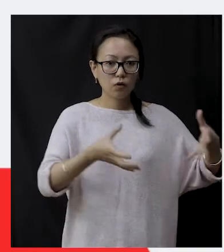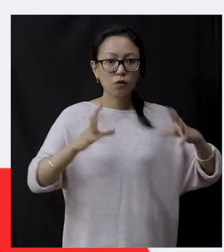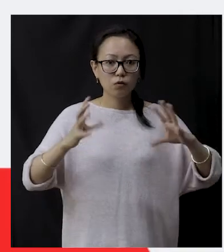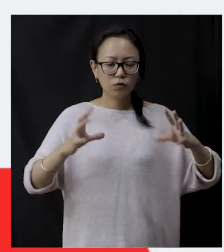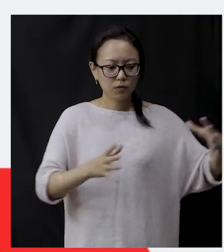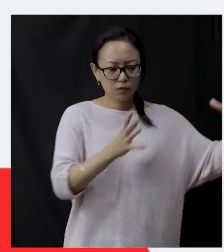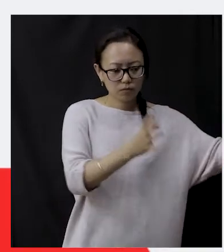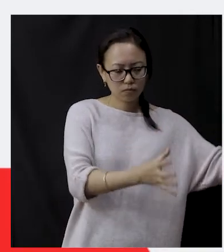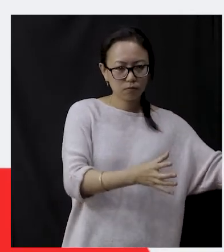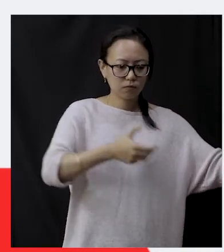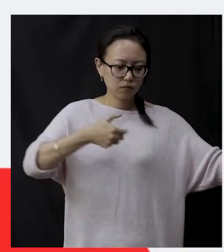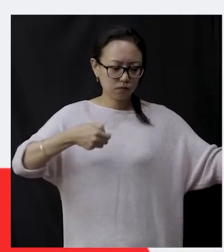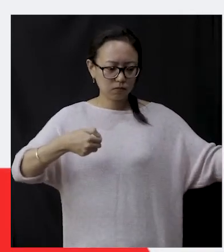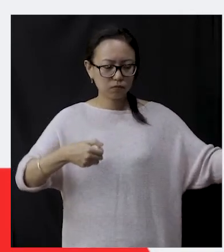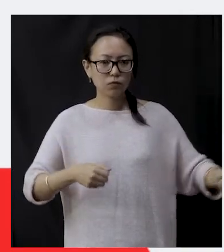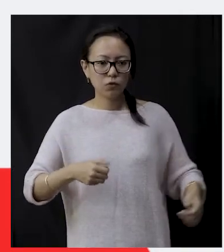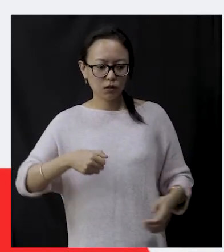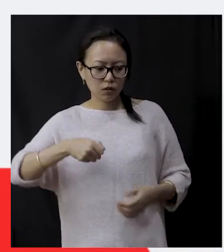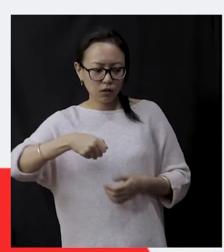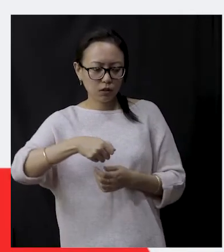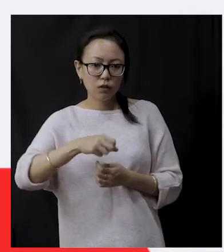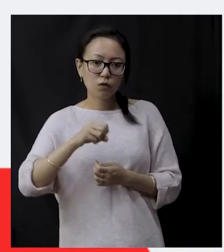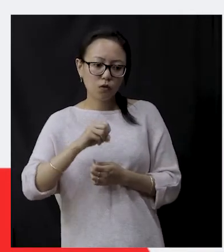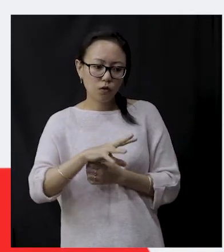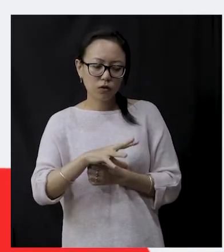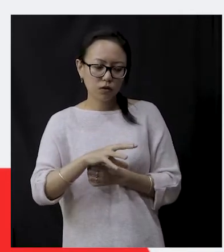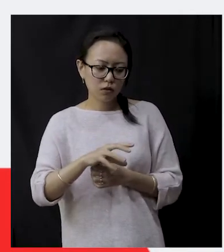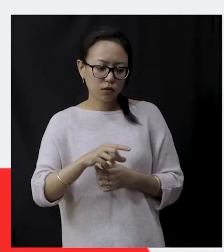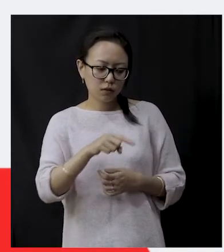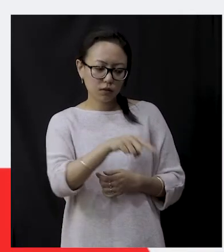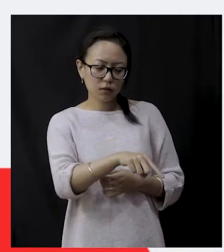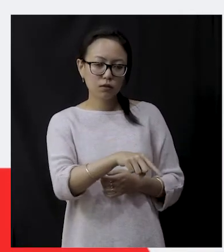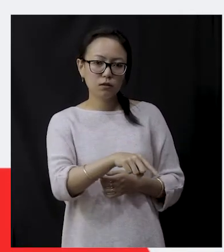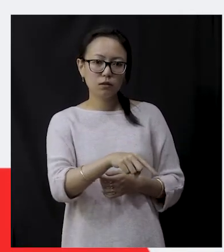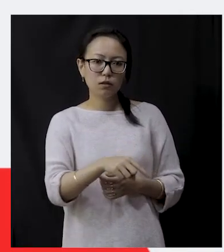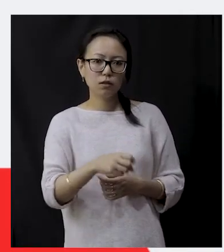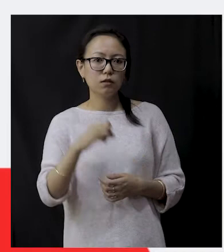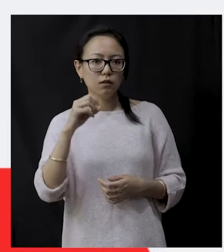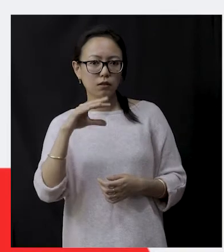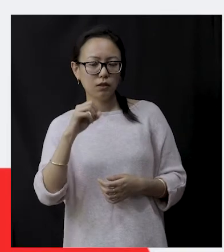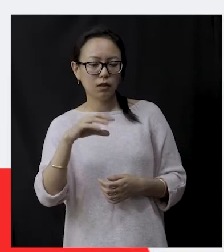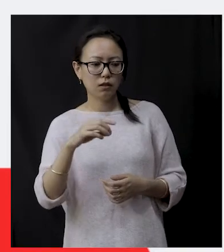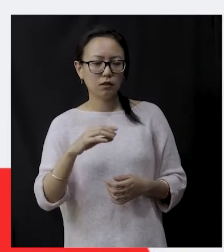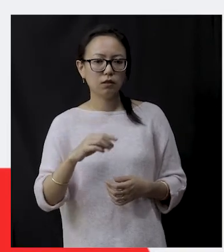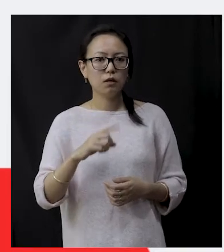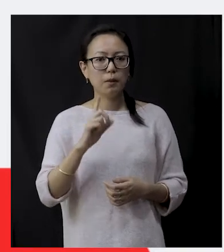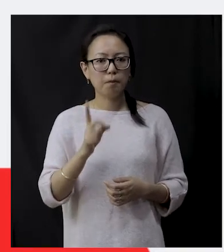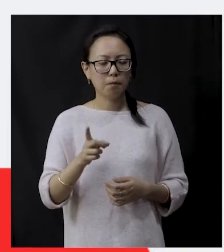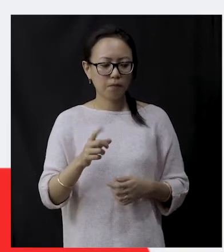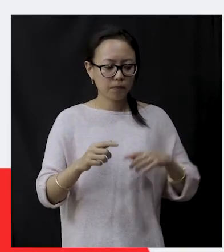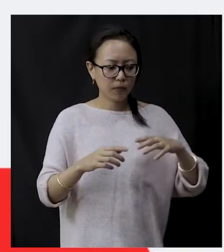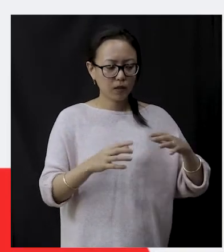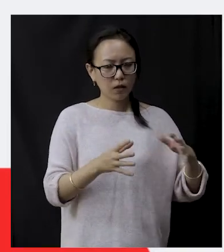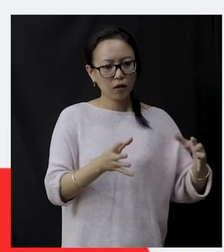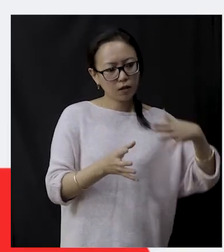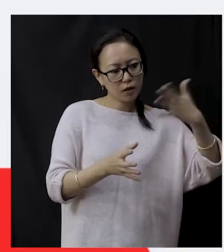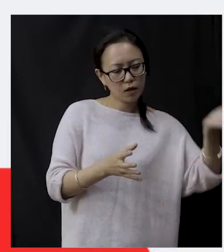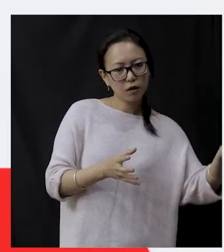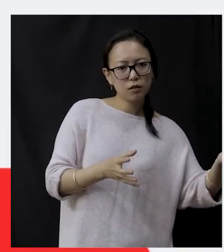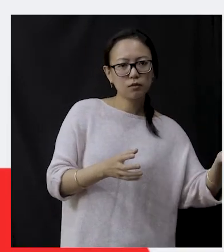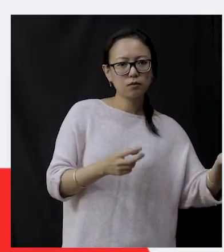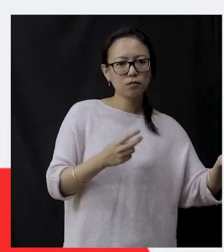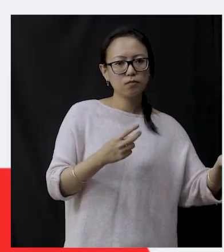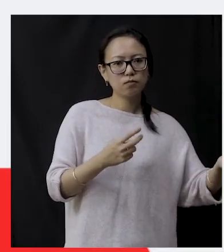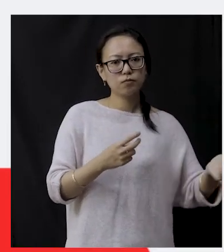light, then what about the other side of the globe? Right? So the other side of